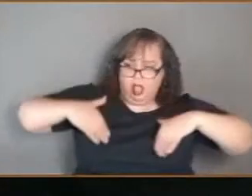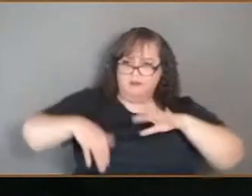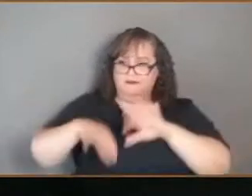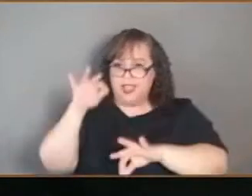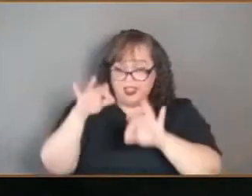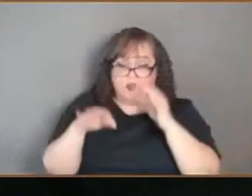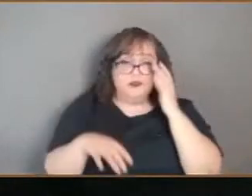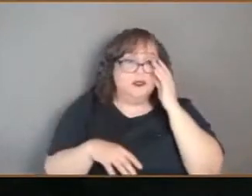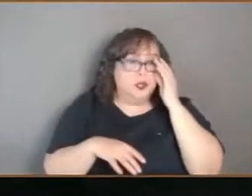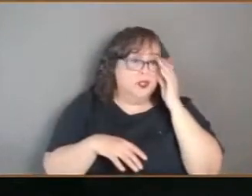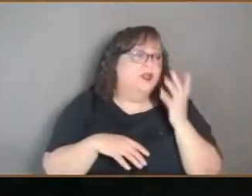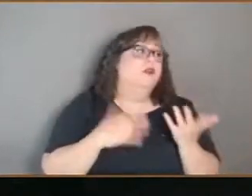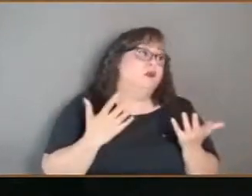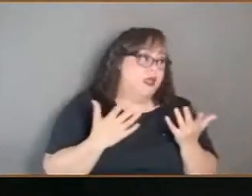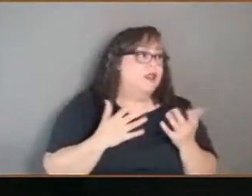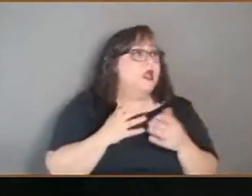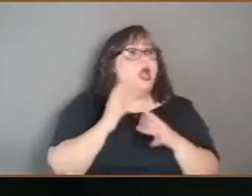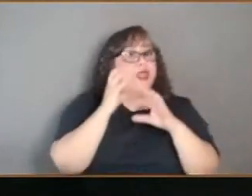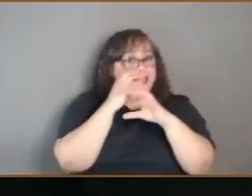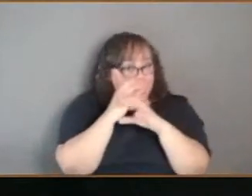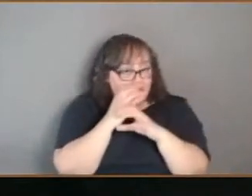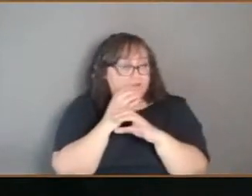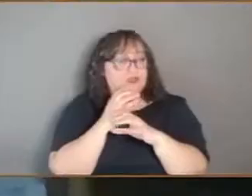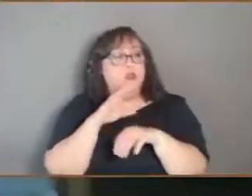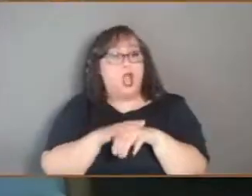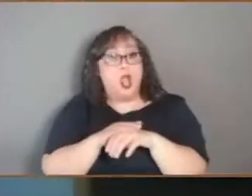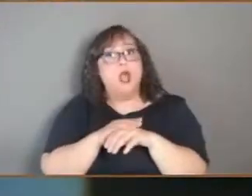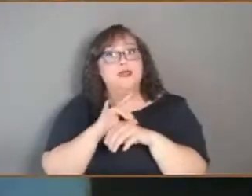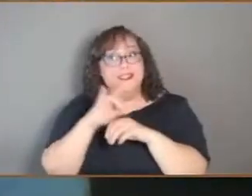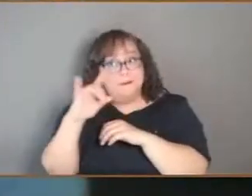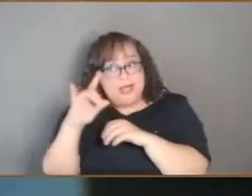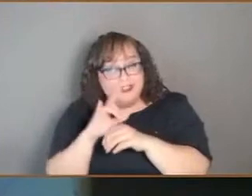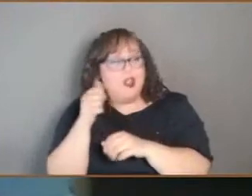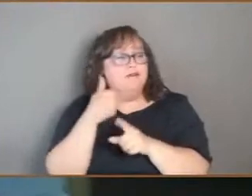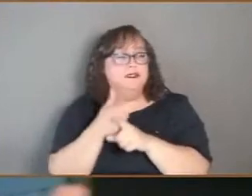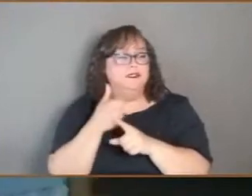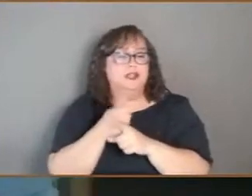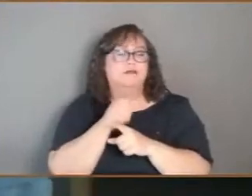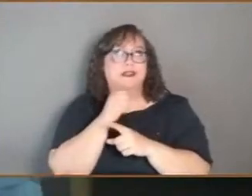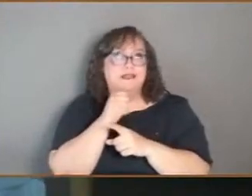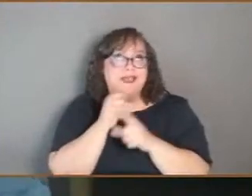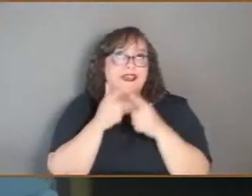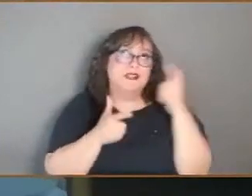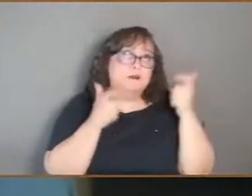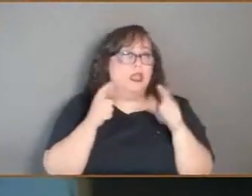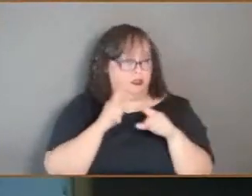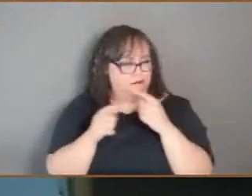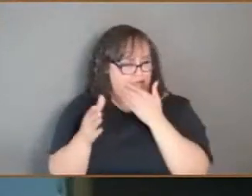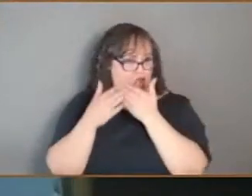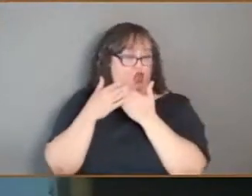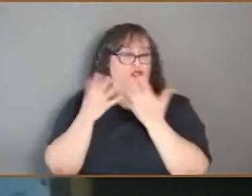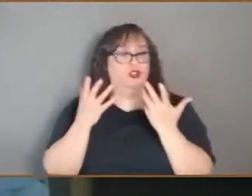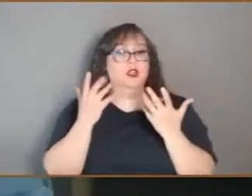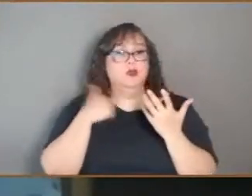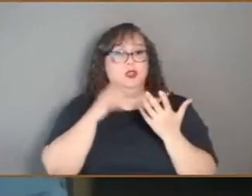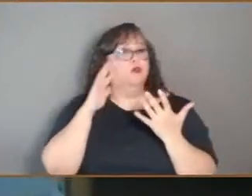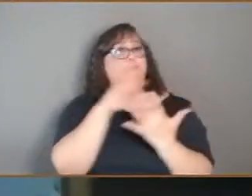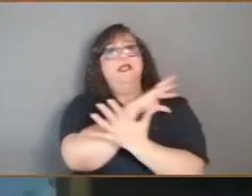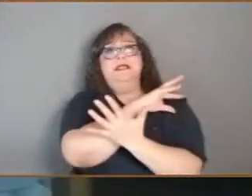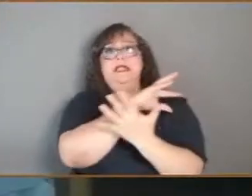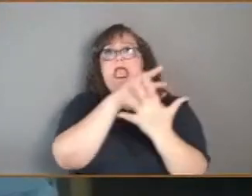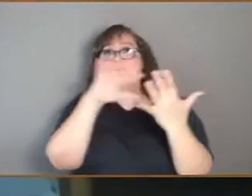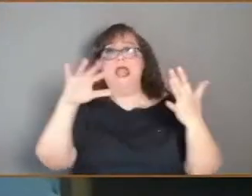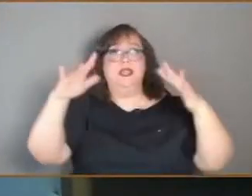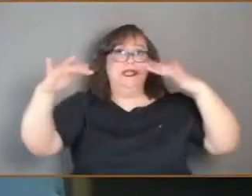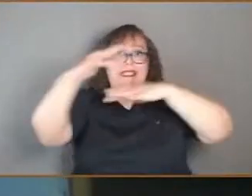on the spacecraft aren't as big as the ground, we're obviously a lot closer. And we'll be doing scans of the sky to just look for that, look for hazards, look to see